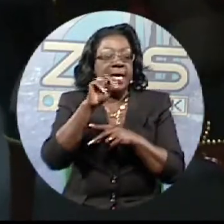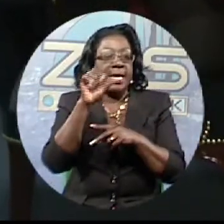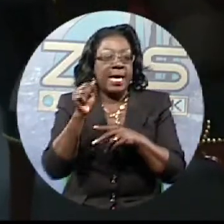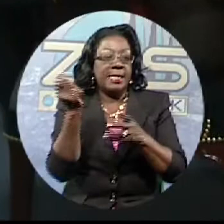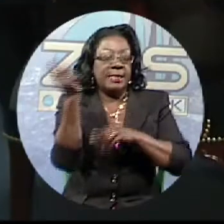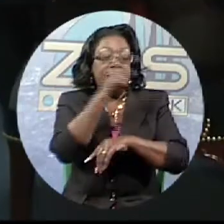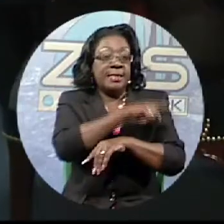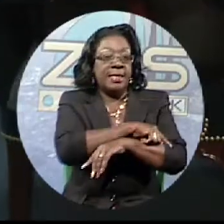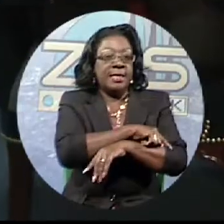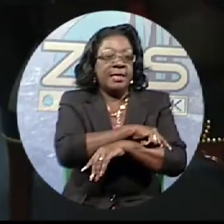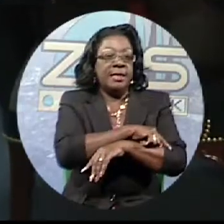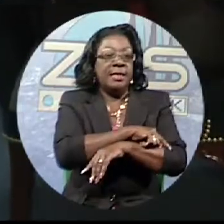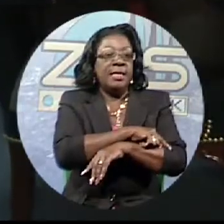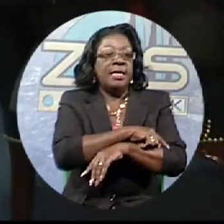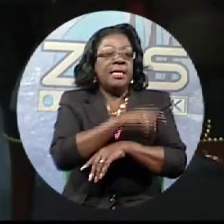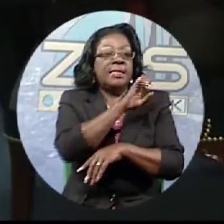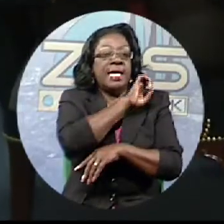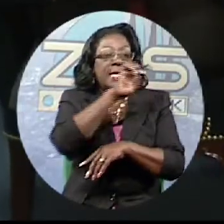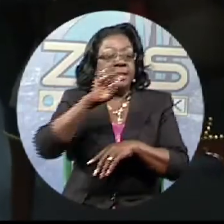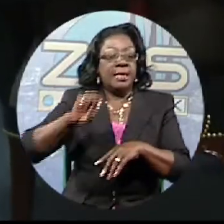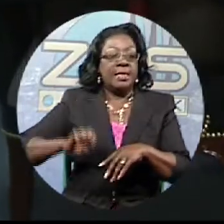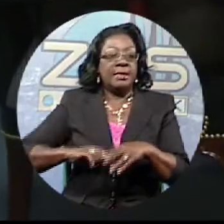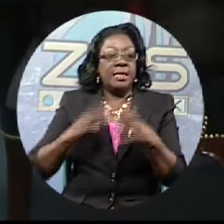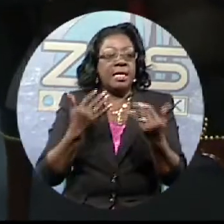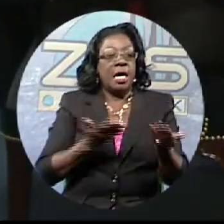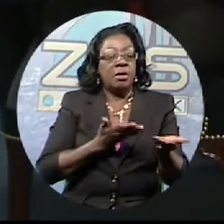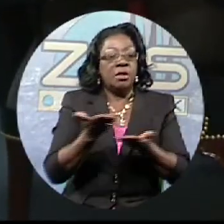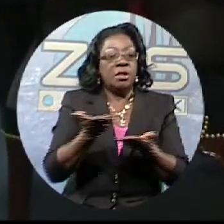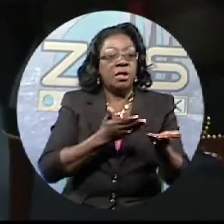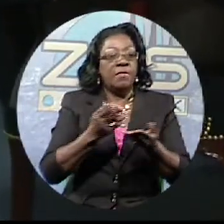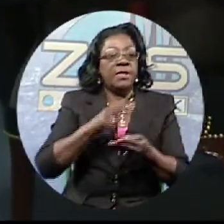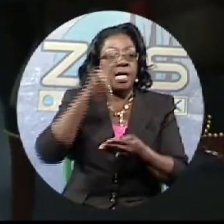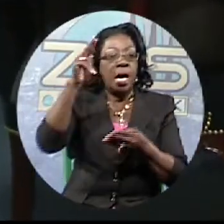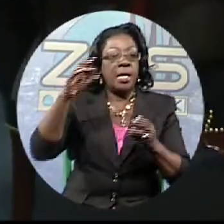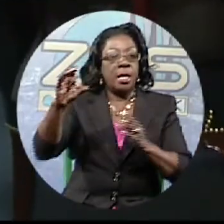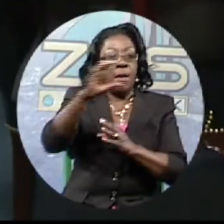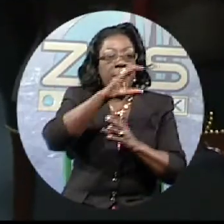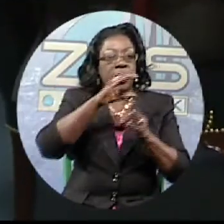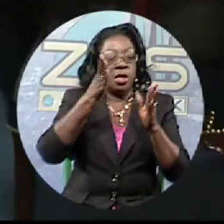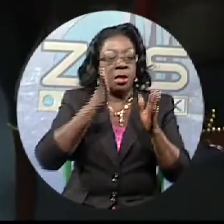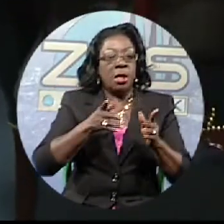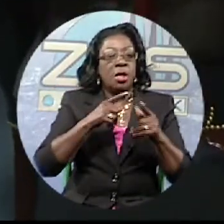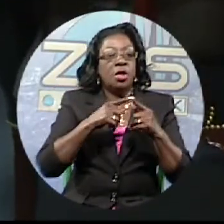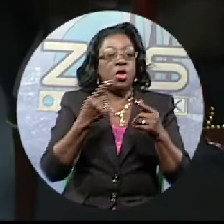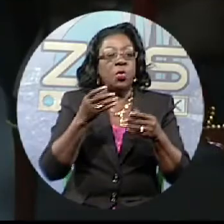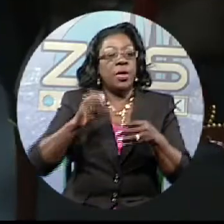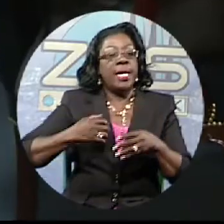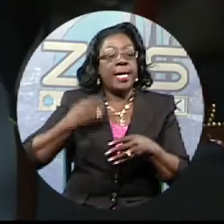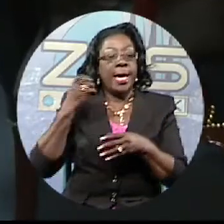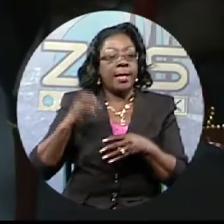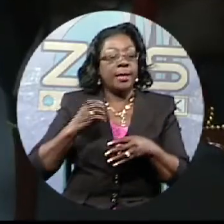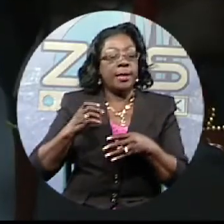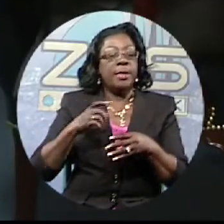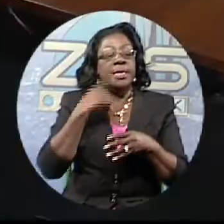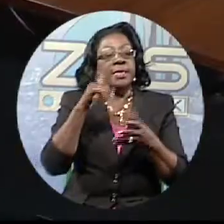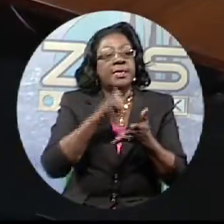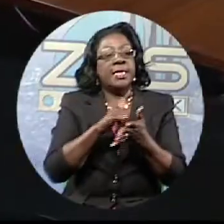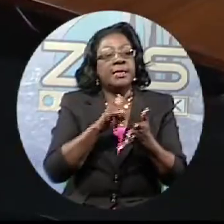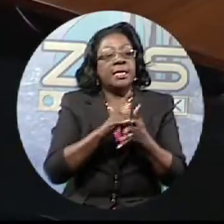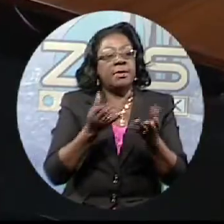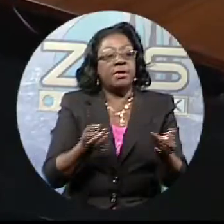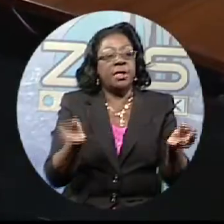now serves as the Bahamas High Commissioner to Canada. General Manager Diana Swan, who would have been trained by Johnson, said it